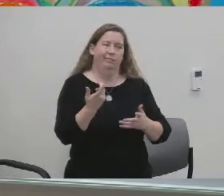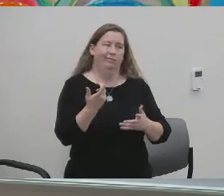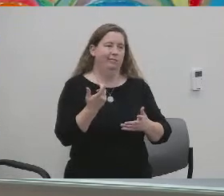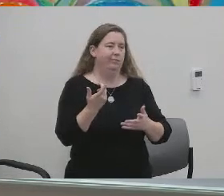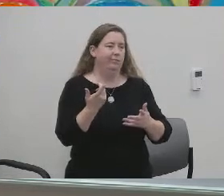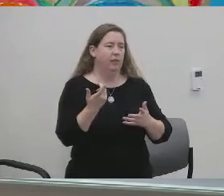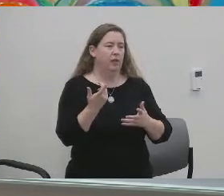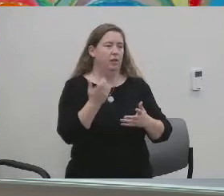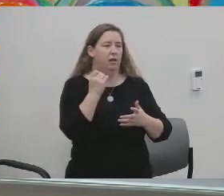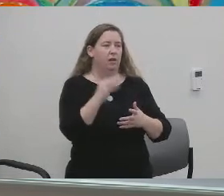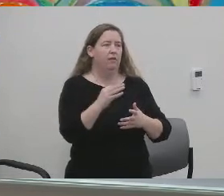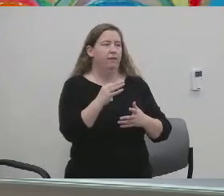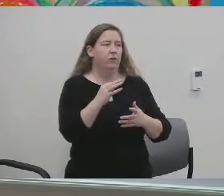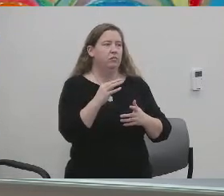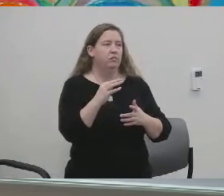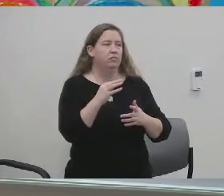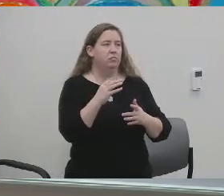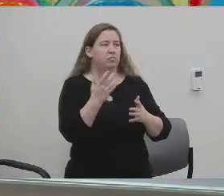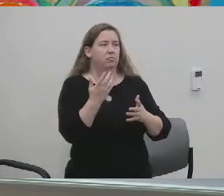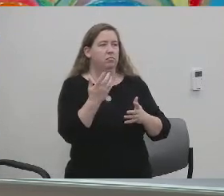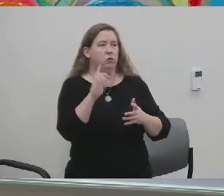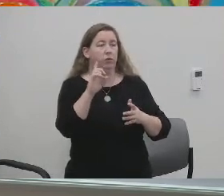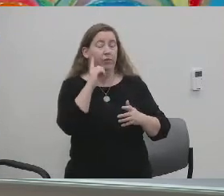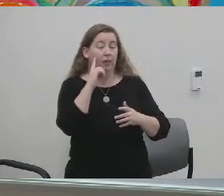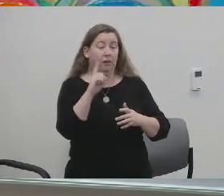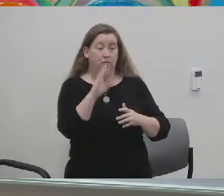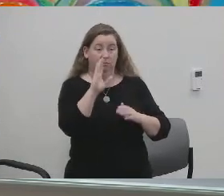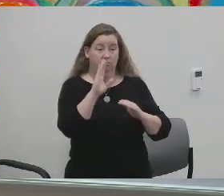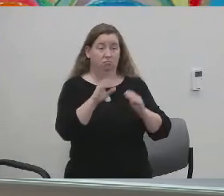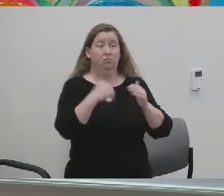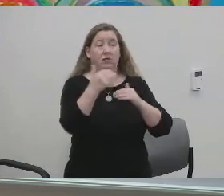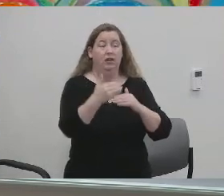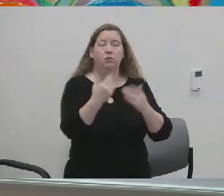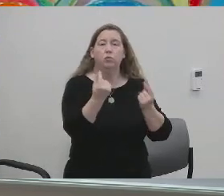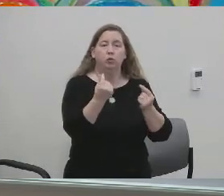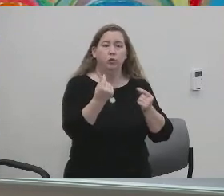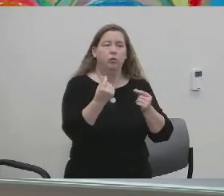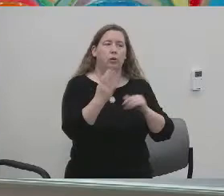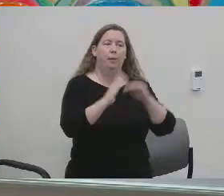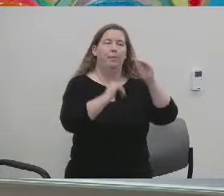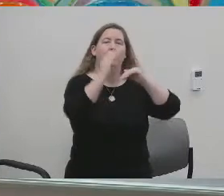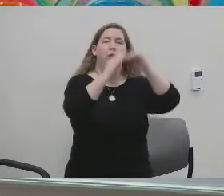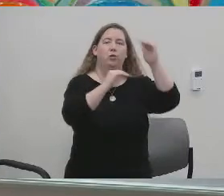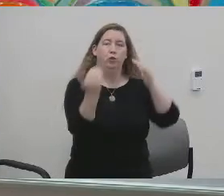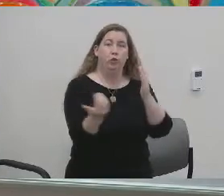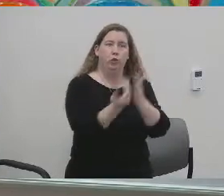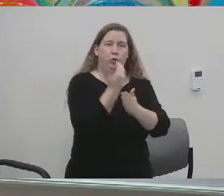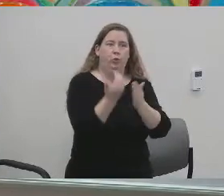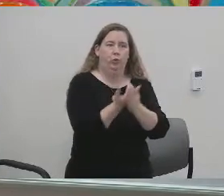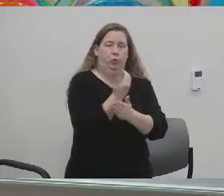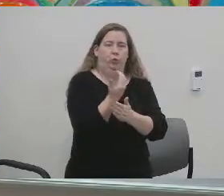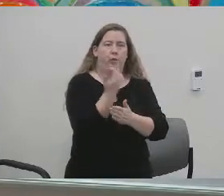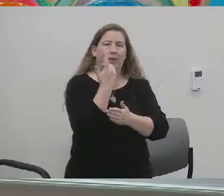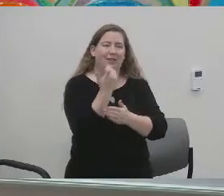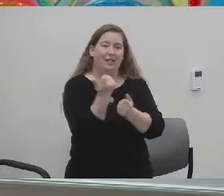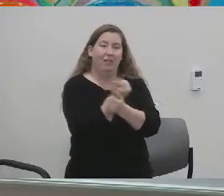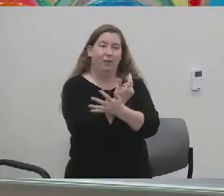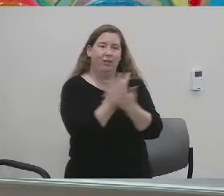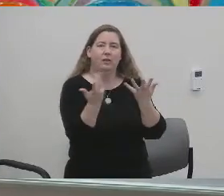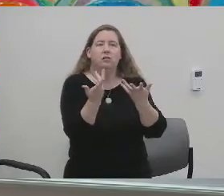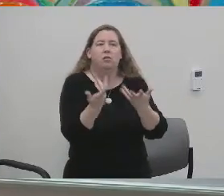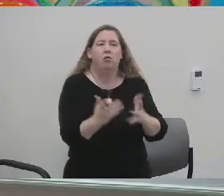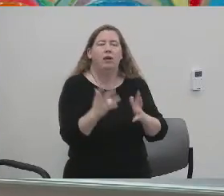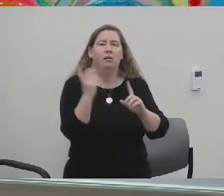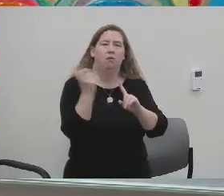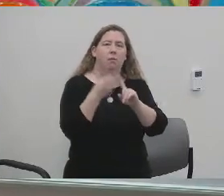do anything with that is when we build new buildings, because that's when it's all planned and built in, and it only lasts for so